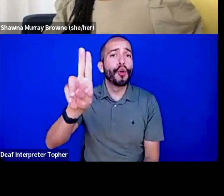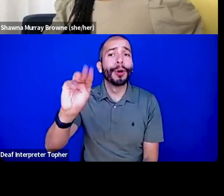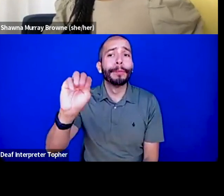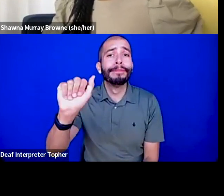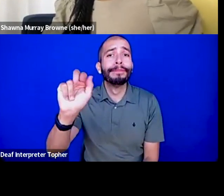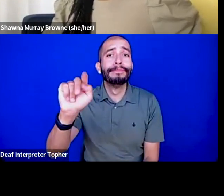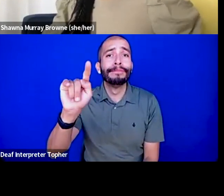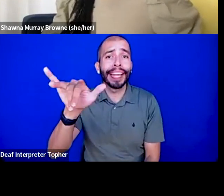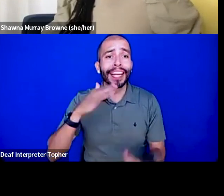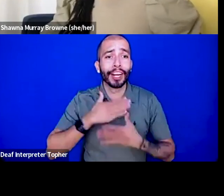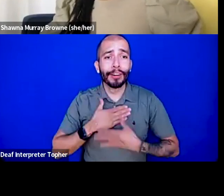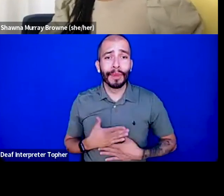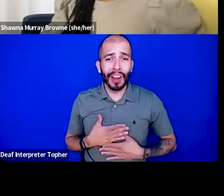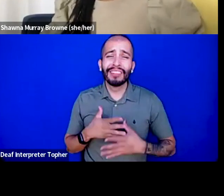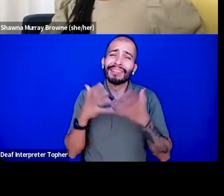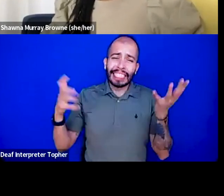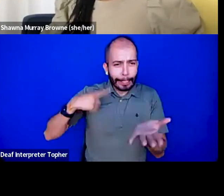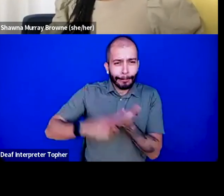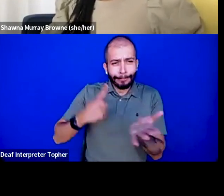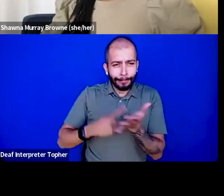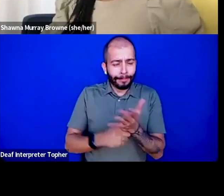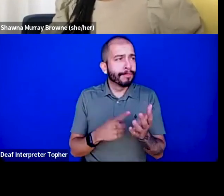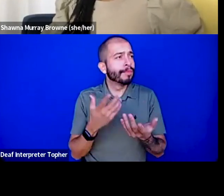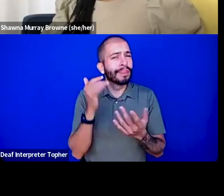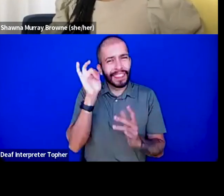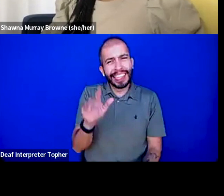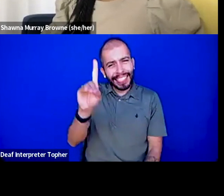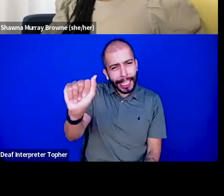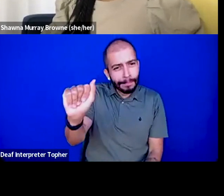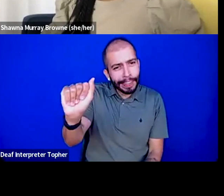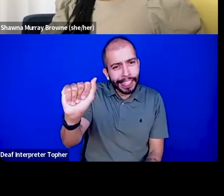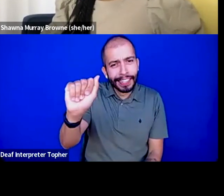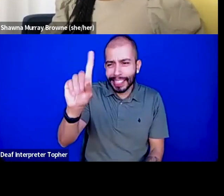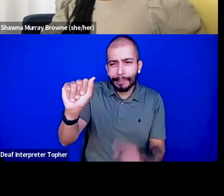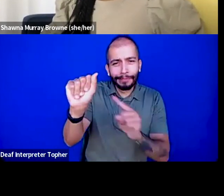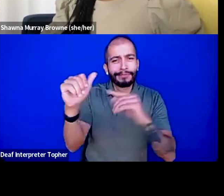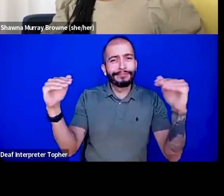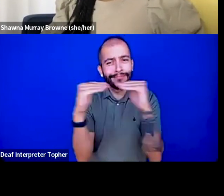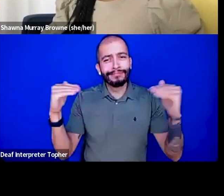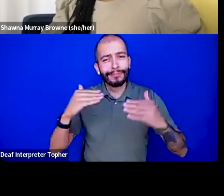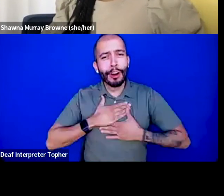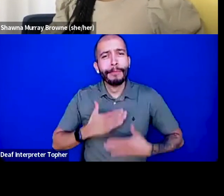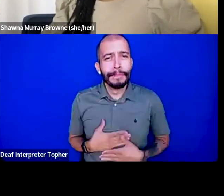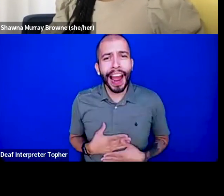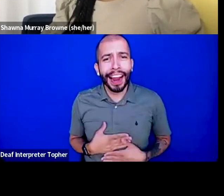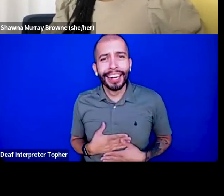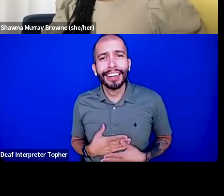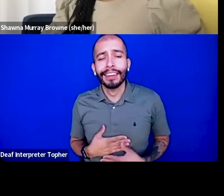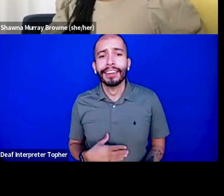what ableism is a humanity heist. Heist, if you don't know what that means, it means theft.